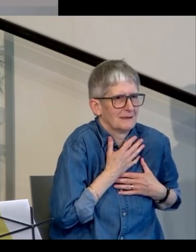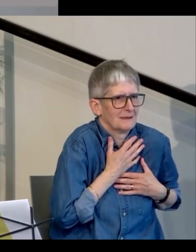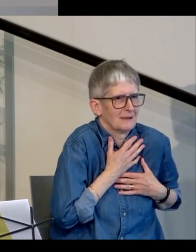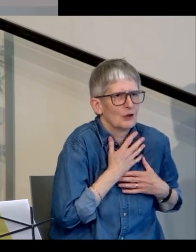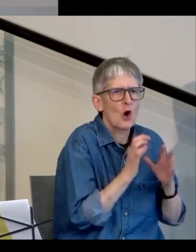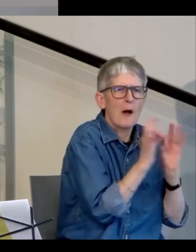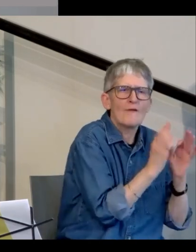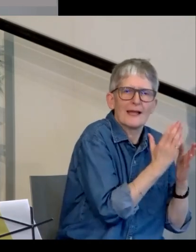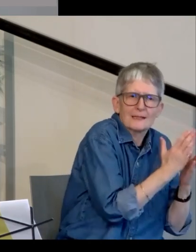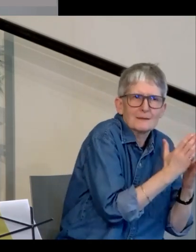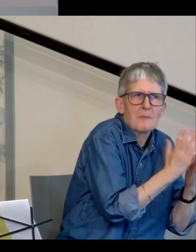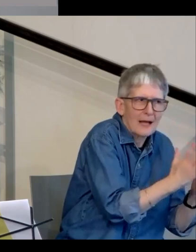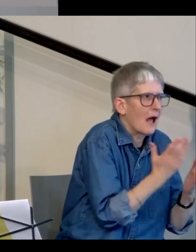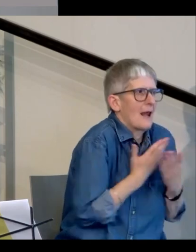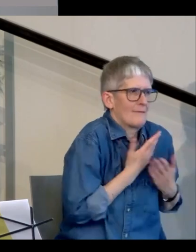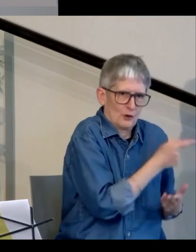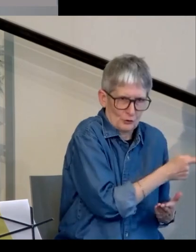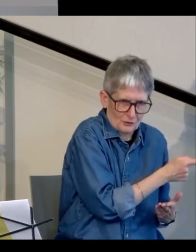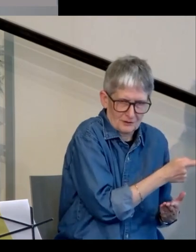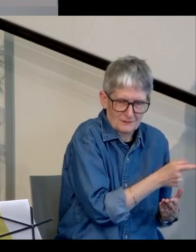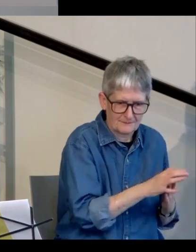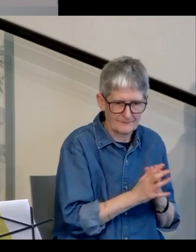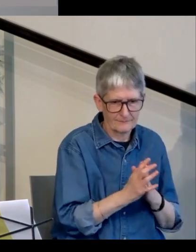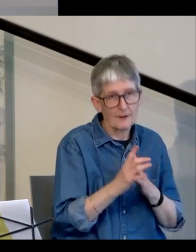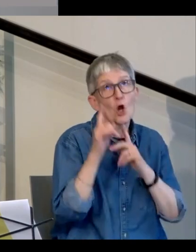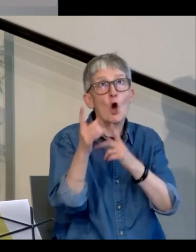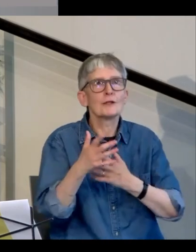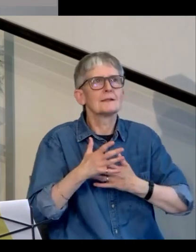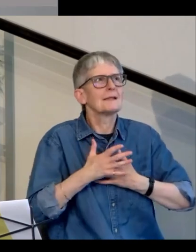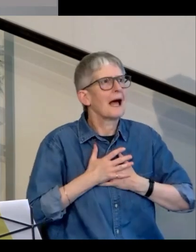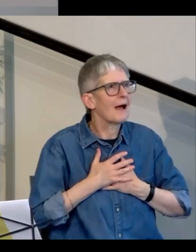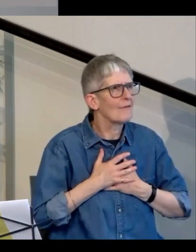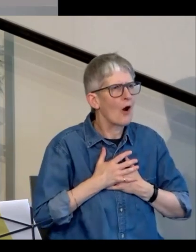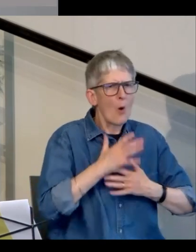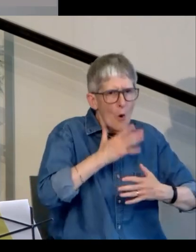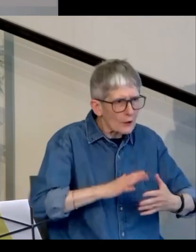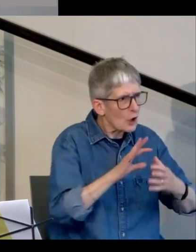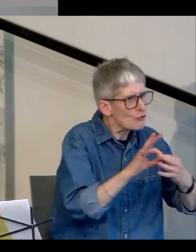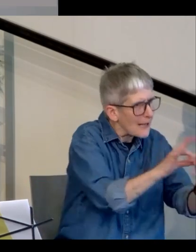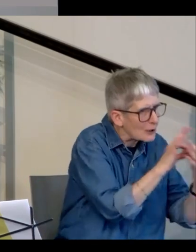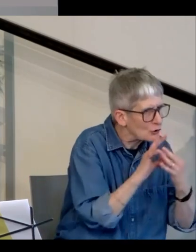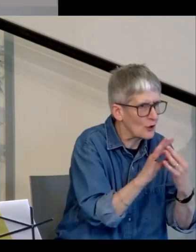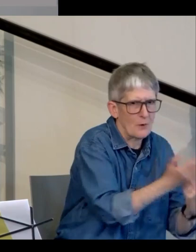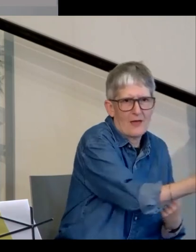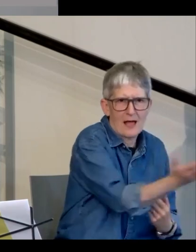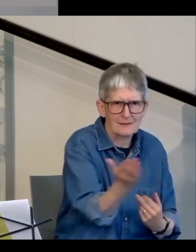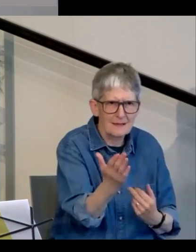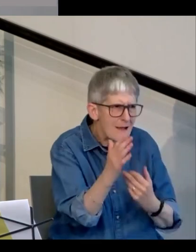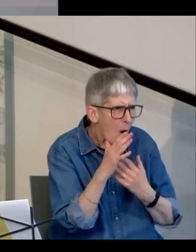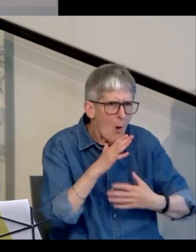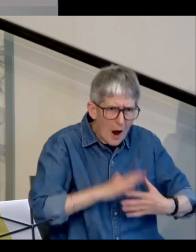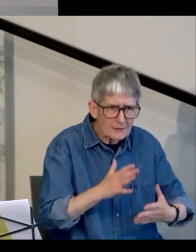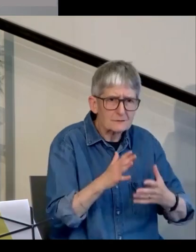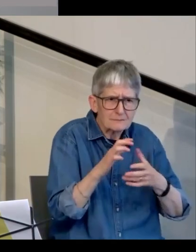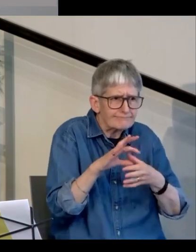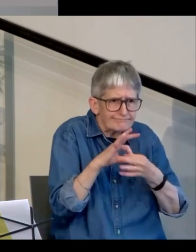We see through Song of Songs that God's love yearns for relationship with us. He's passionate about